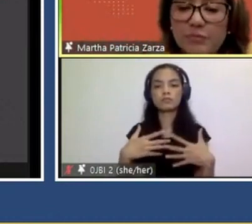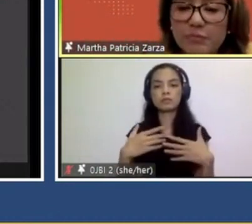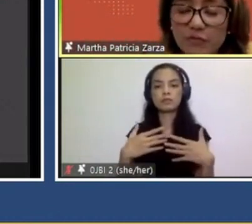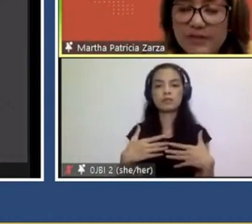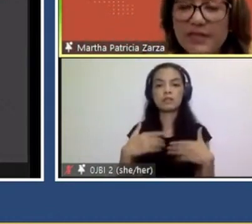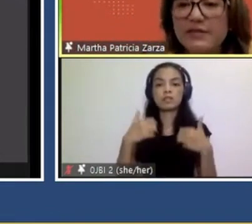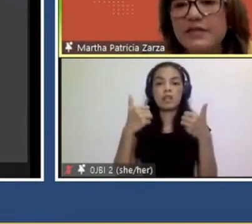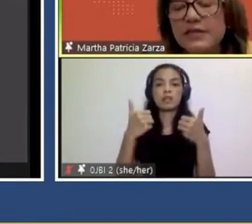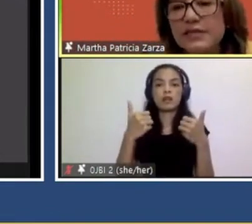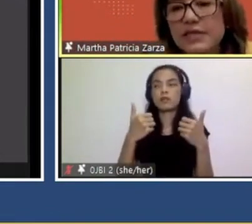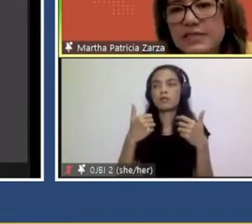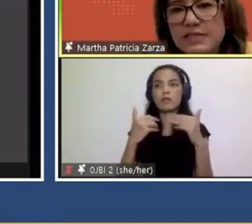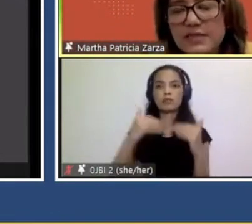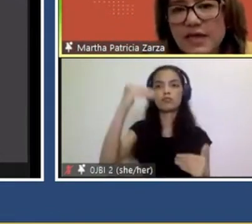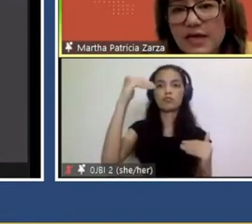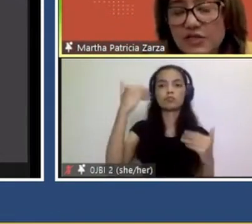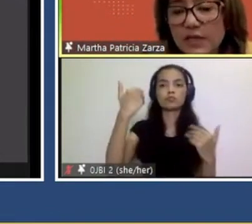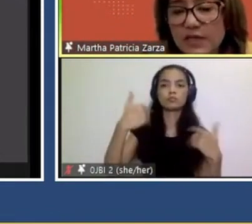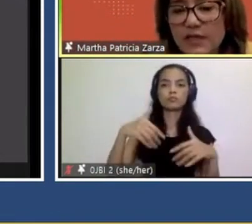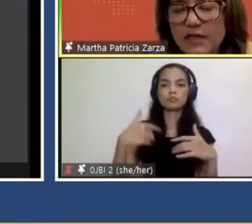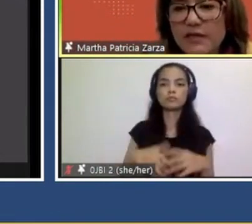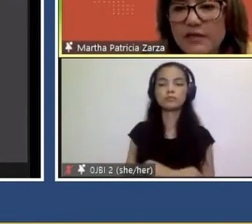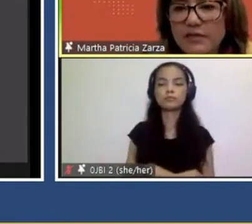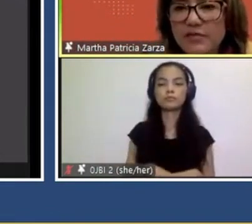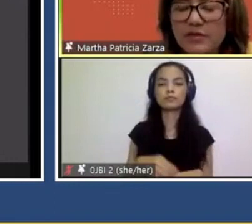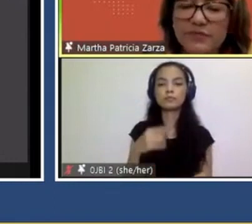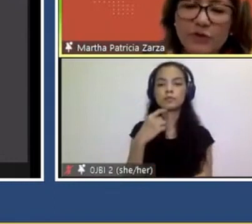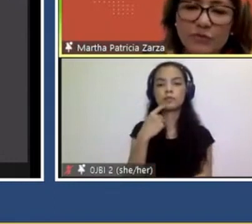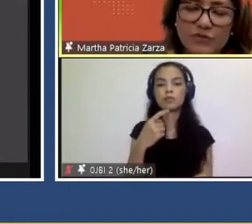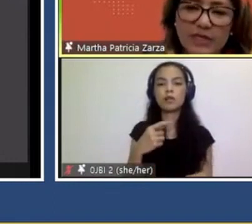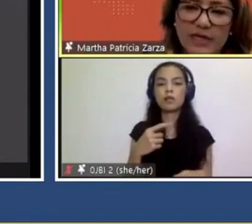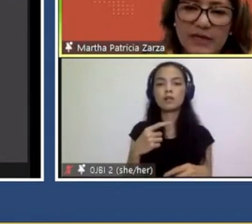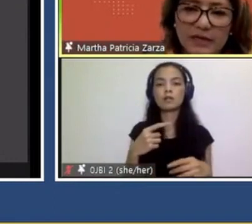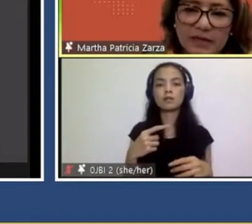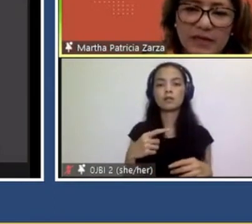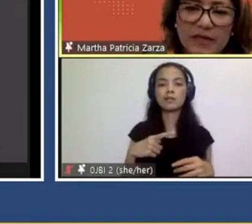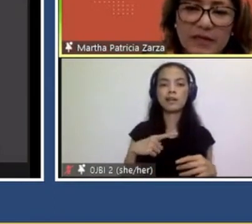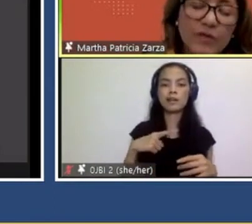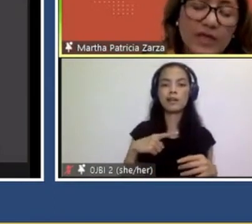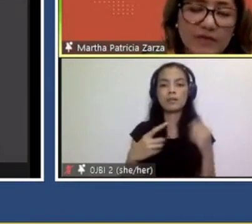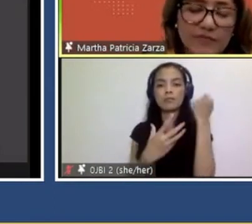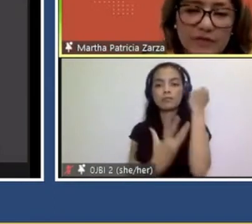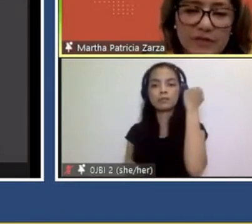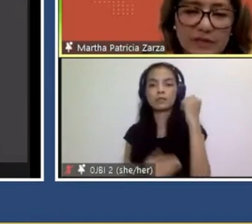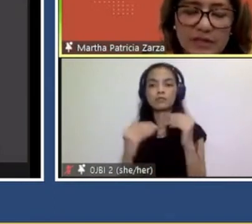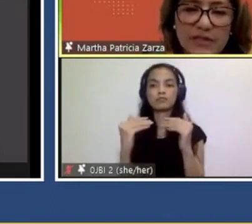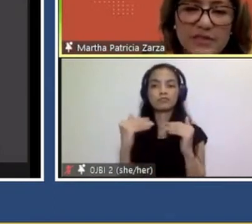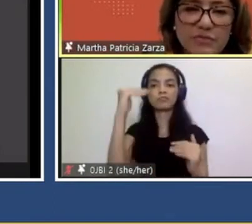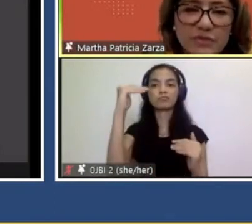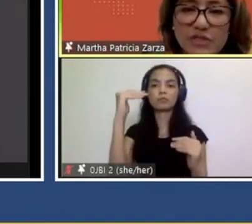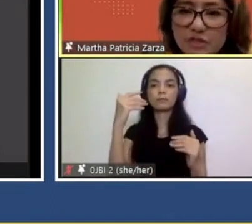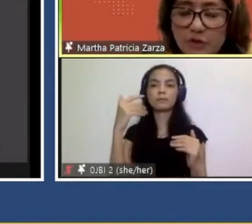about poverty, is actually the focus that we have